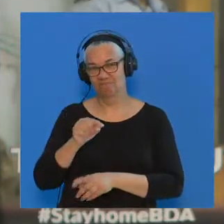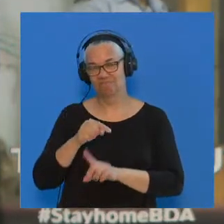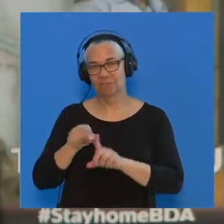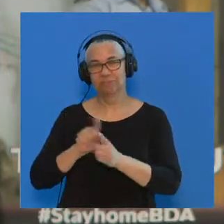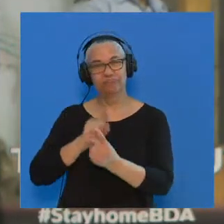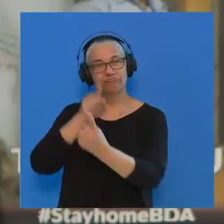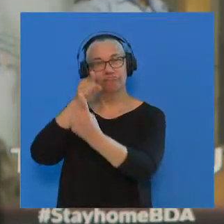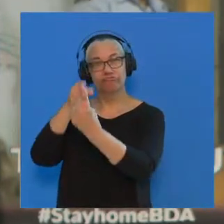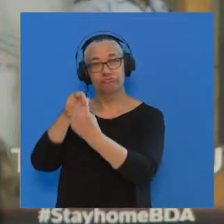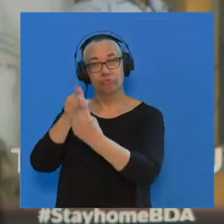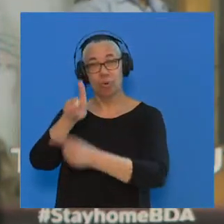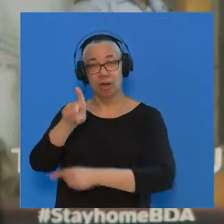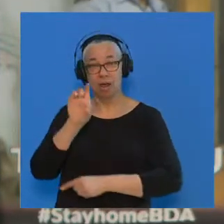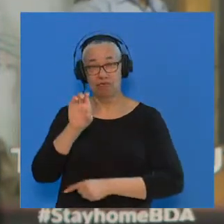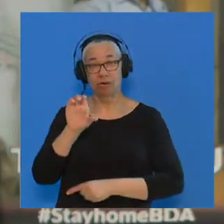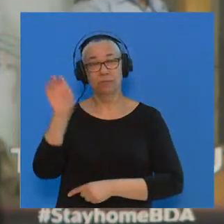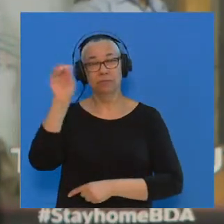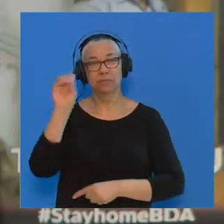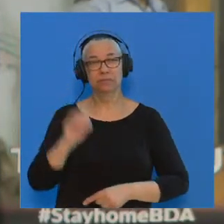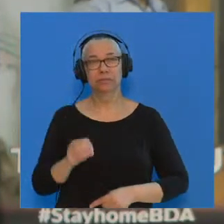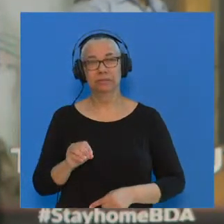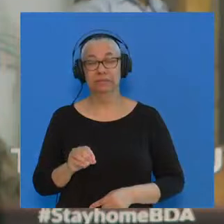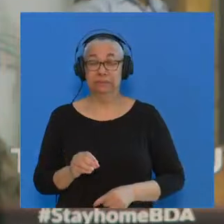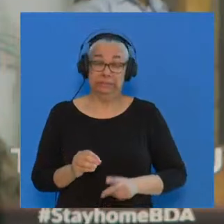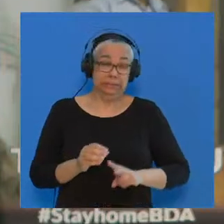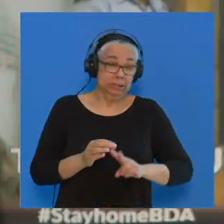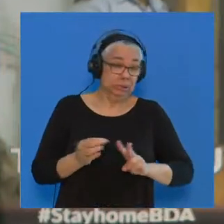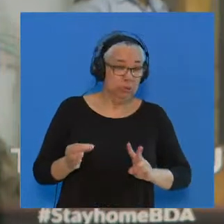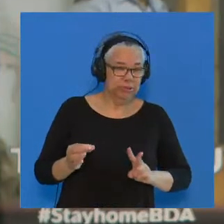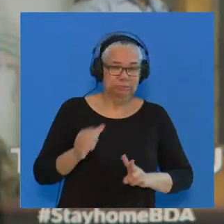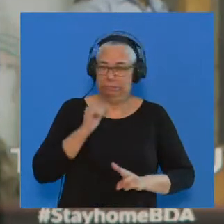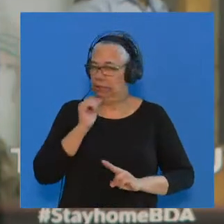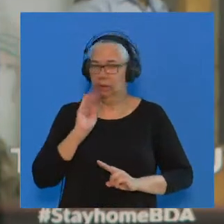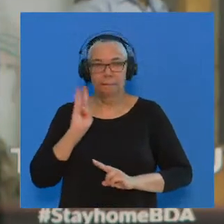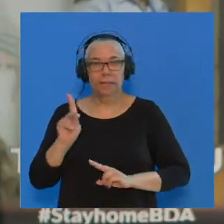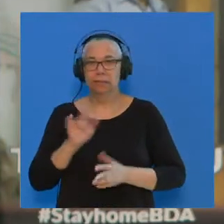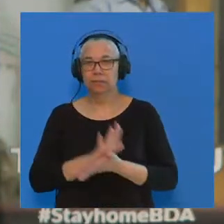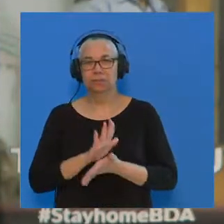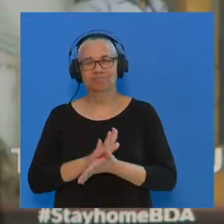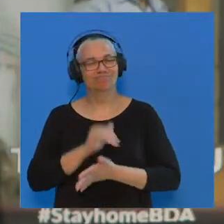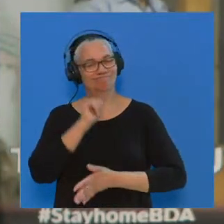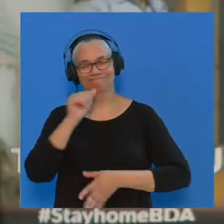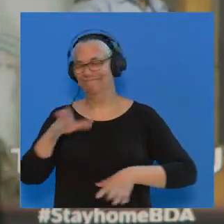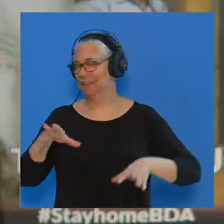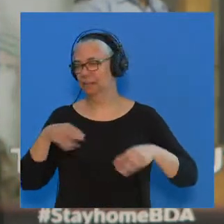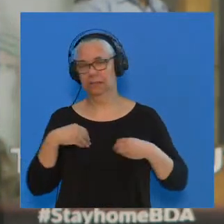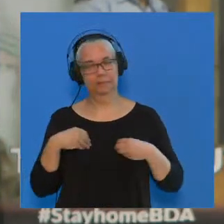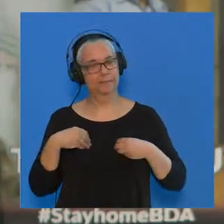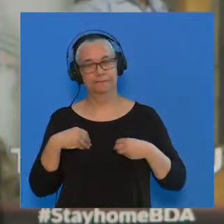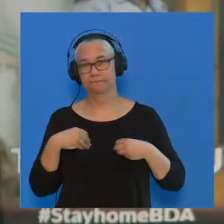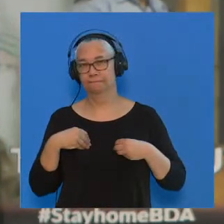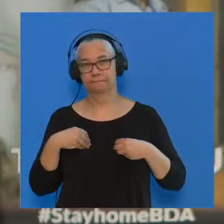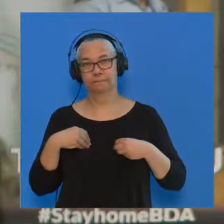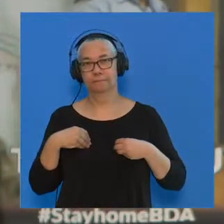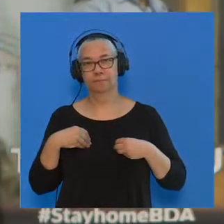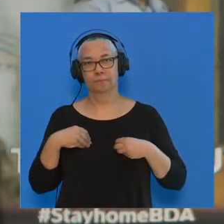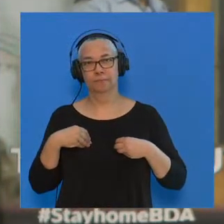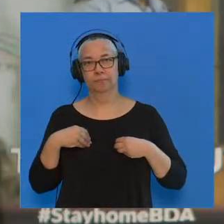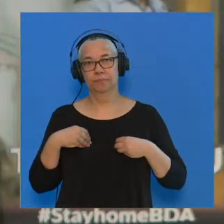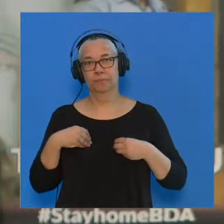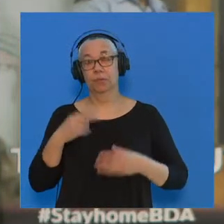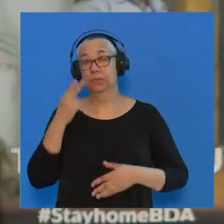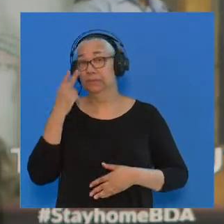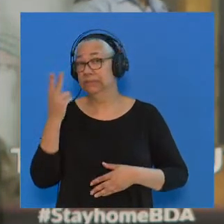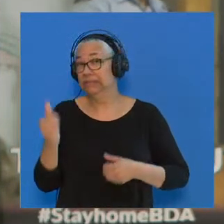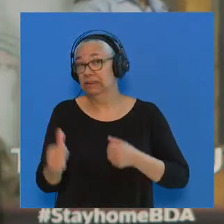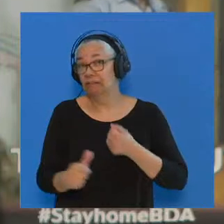But the alternative is not having our children return back to school, which I don't believe is acceptable. I think that you will see of the harm which